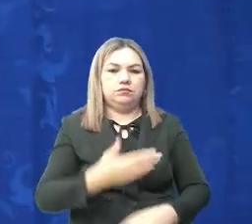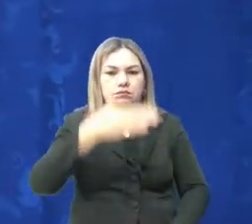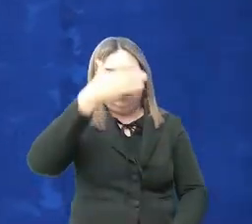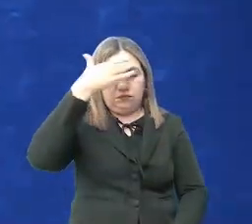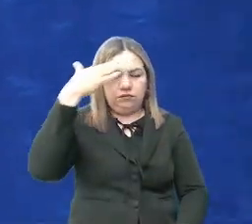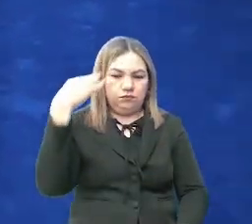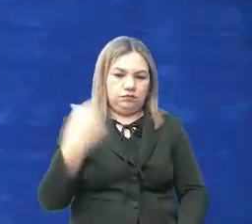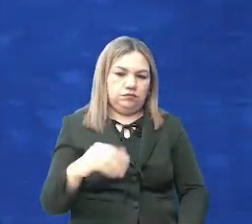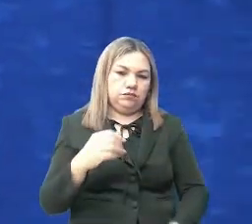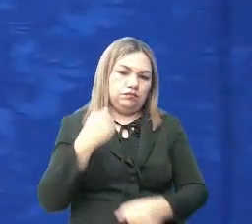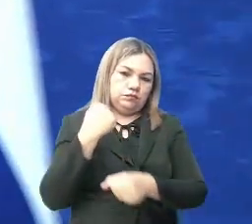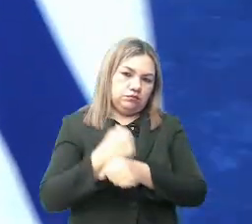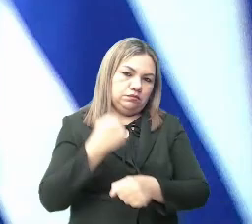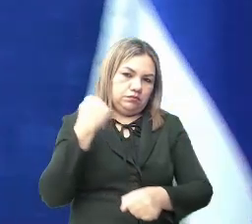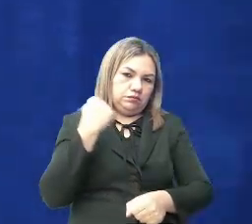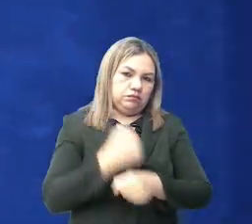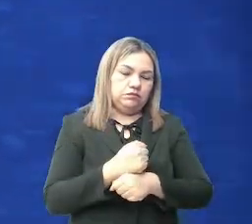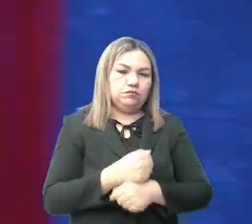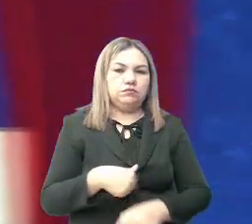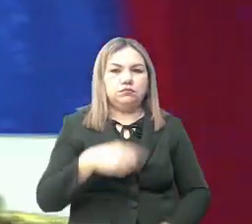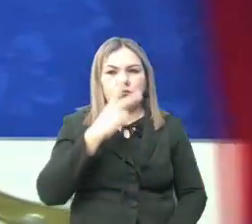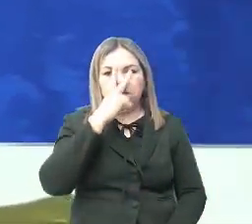life, that I put effort.